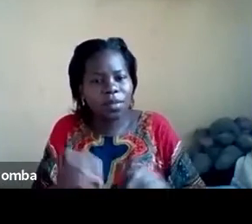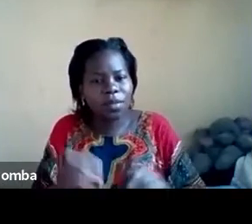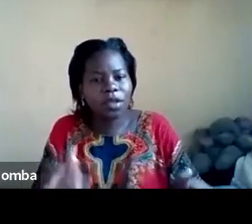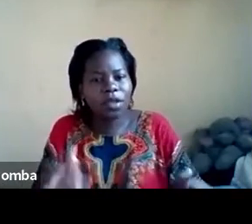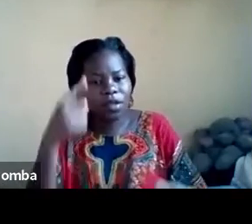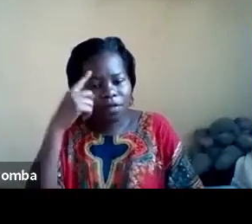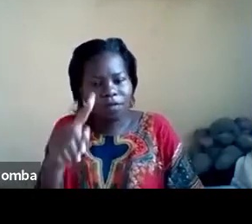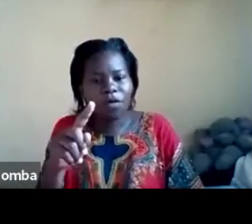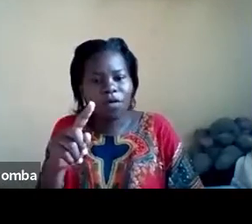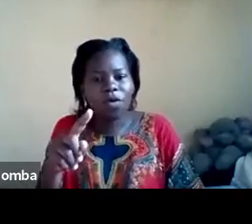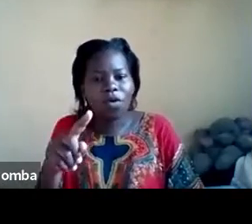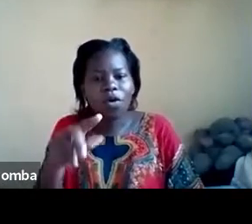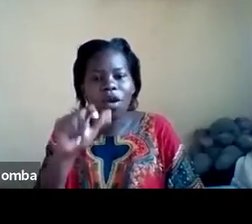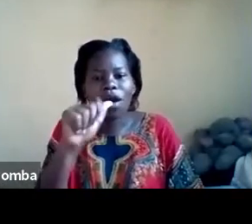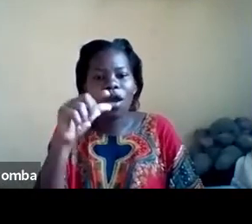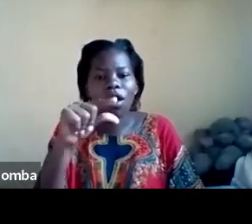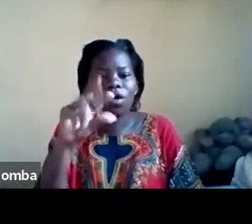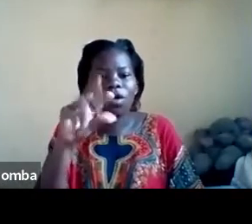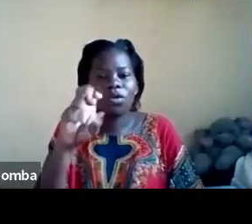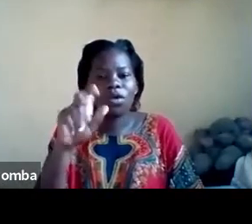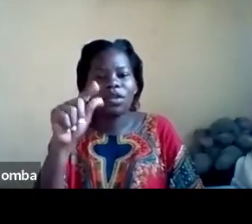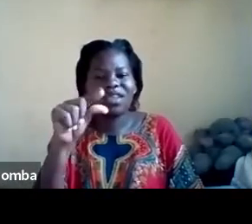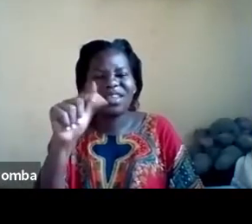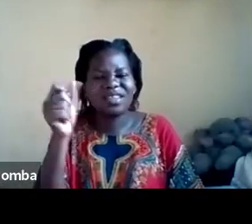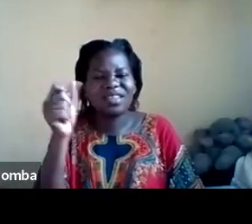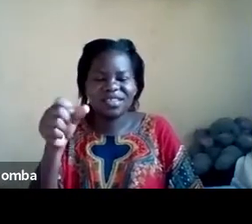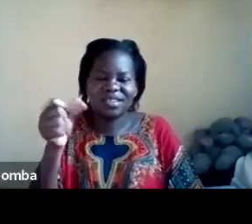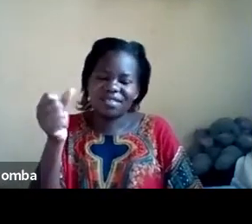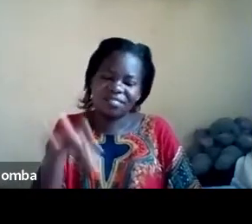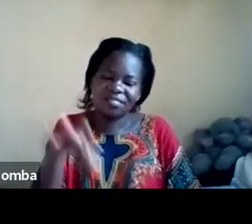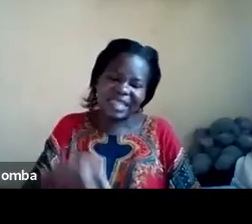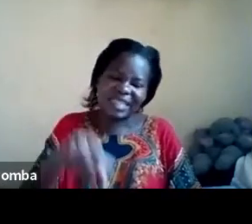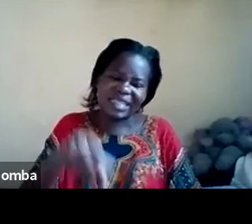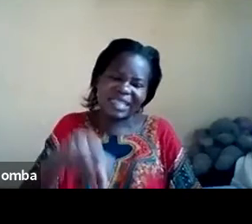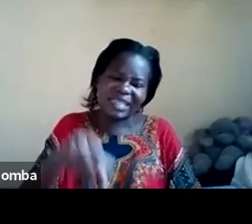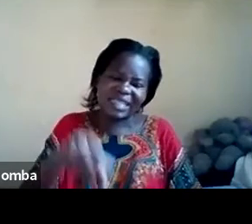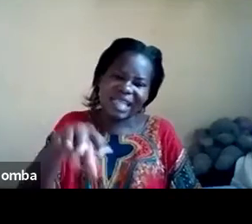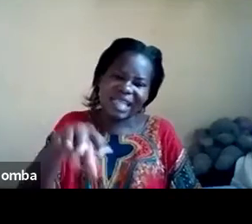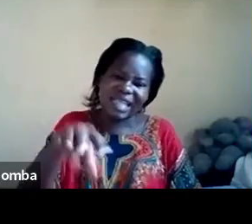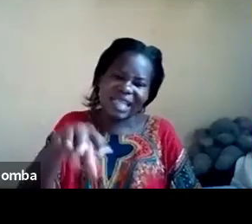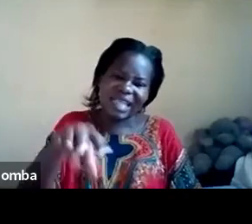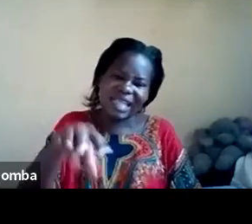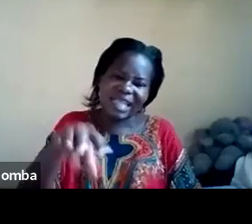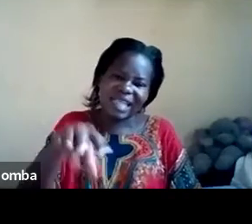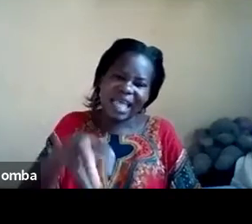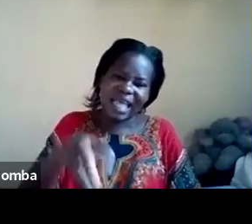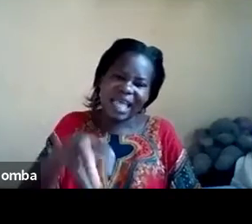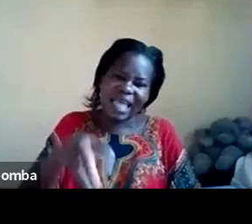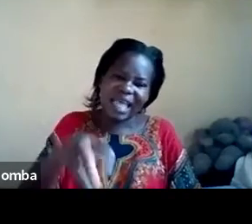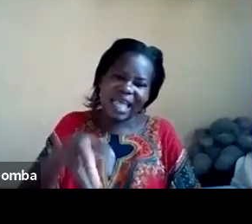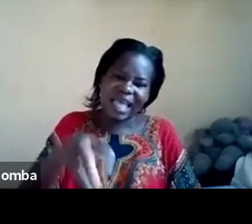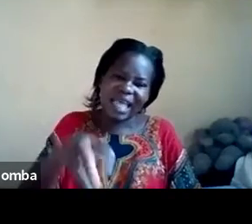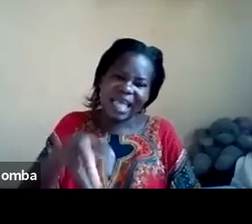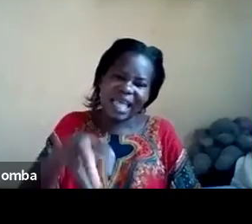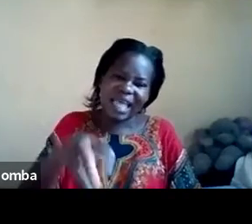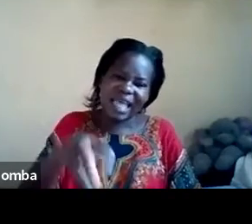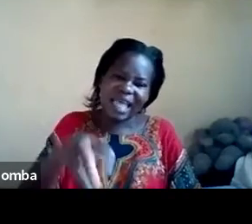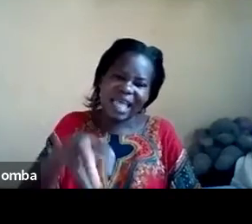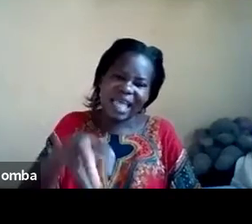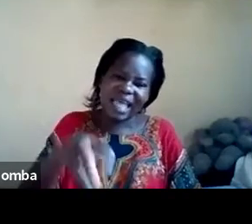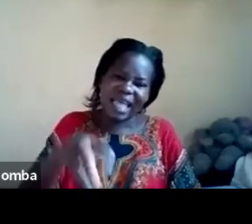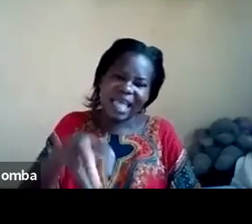supplies for sand, which is another development mineral. And there are